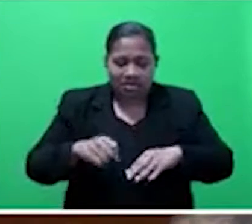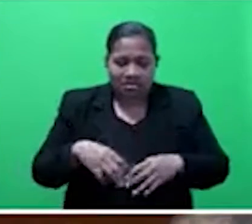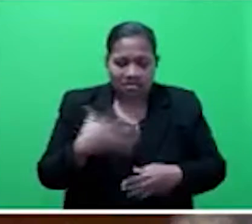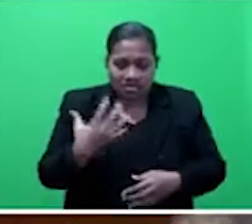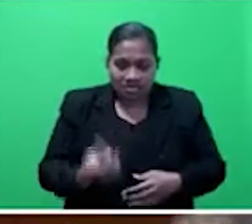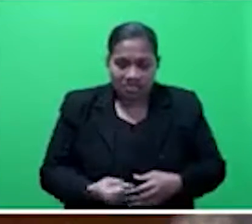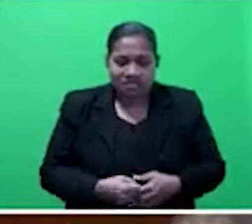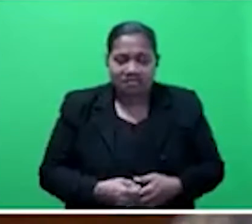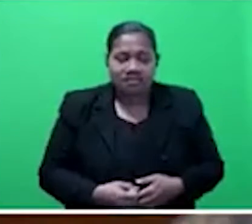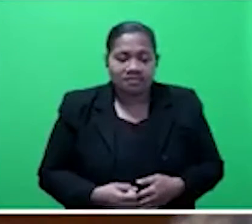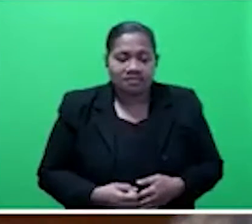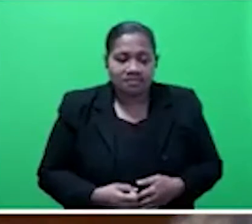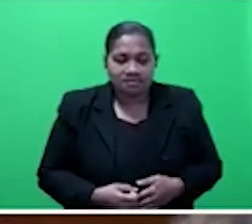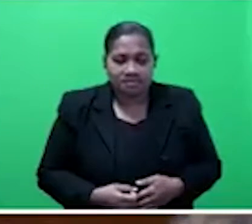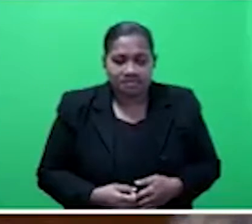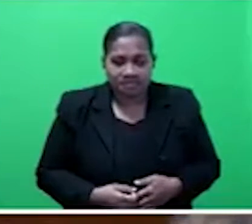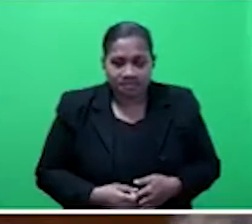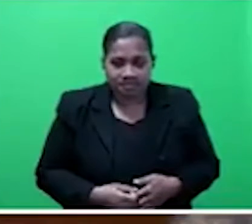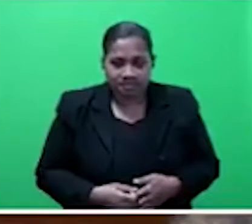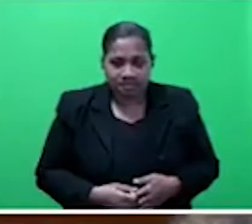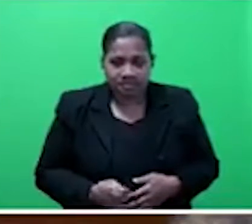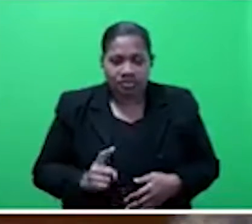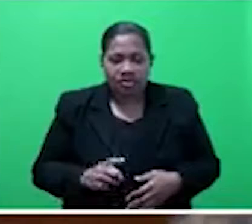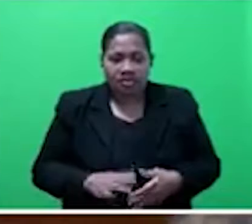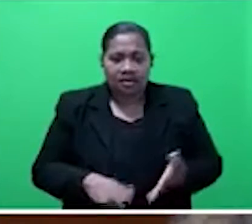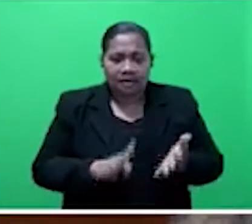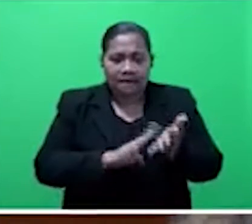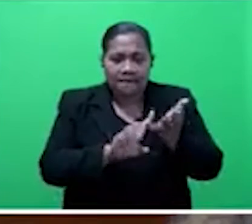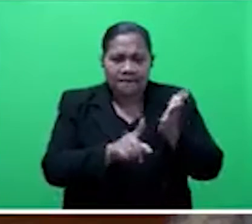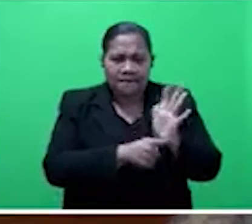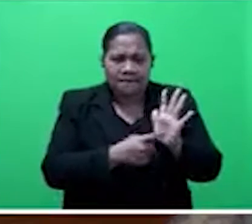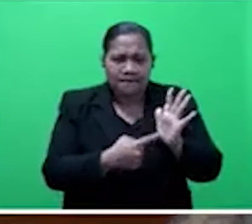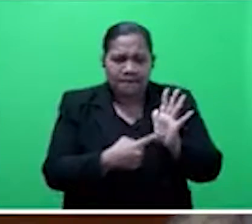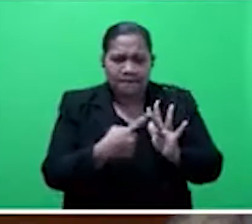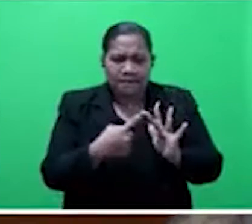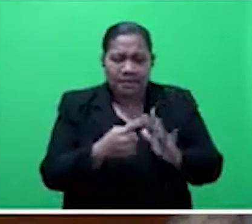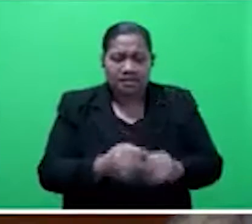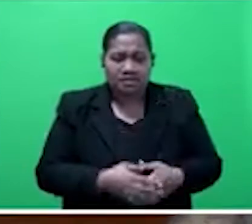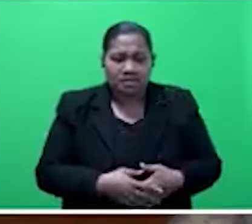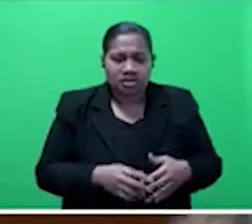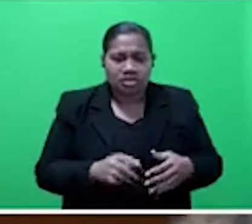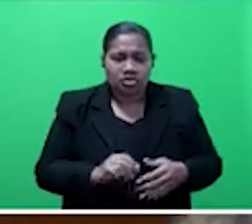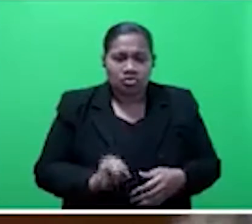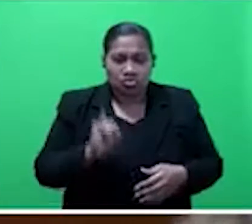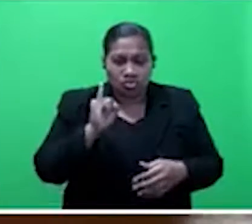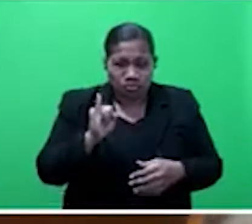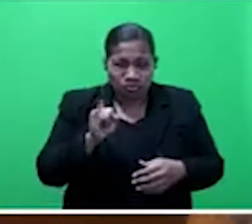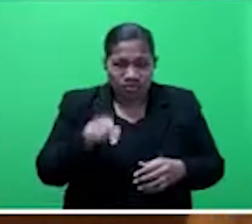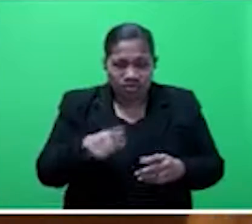are multi-urine dipstick to test for various chronic diseases,